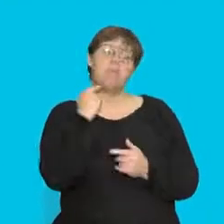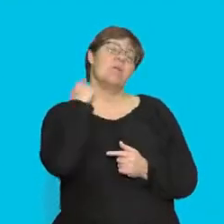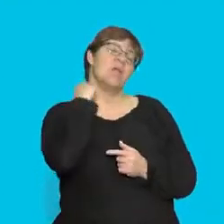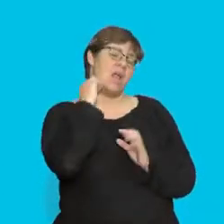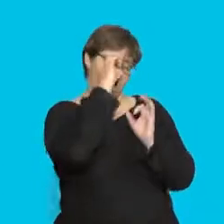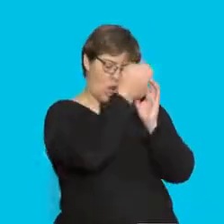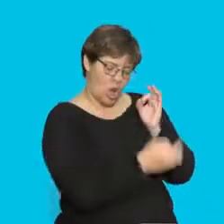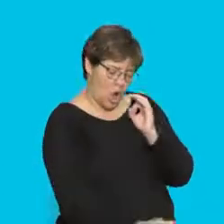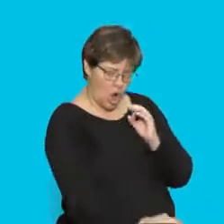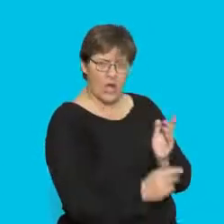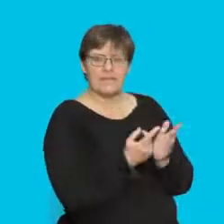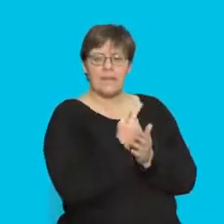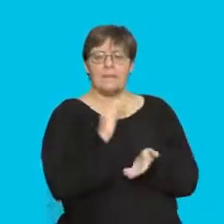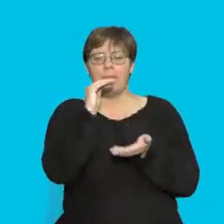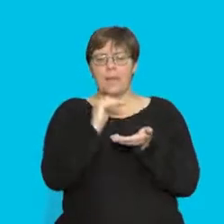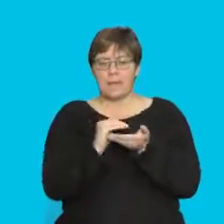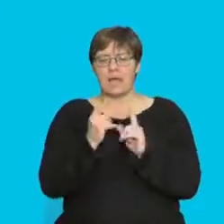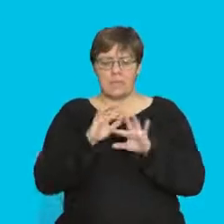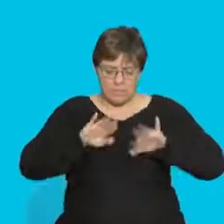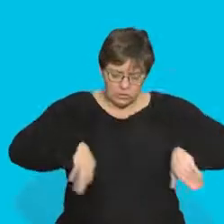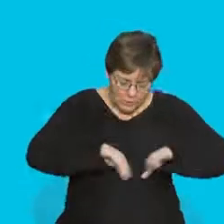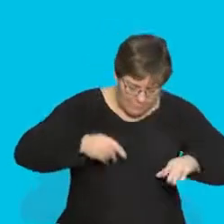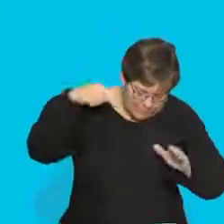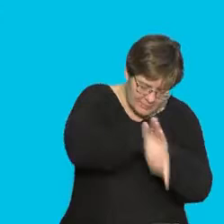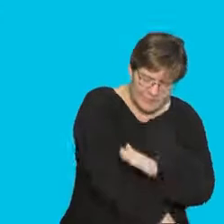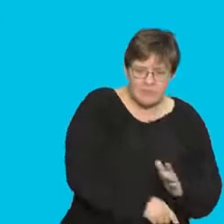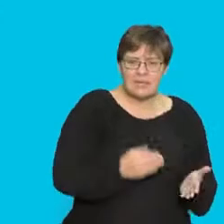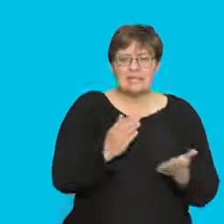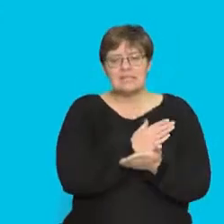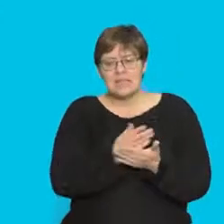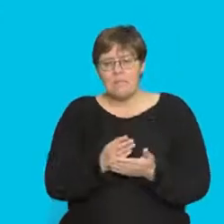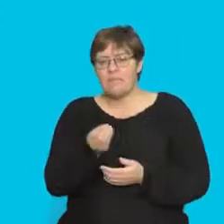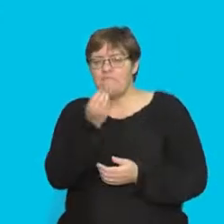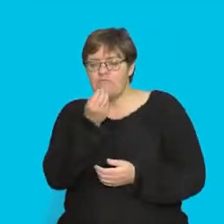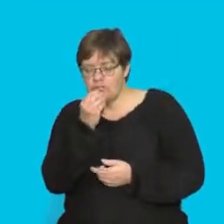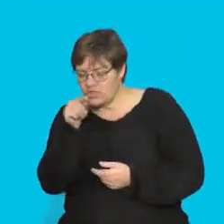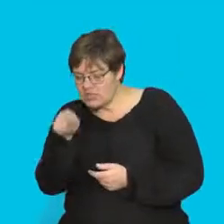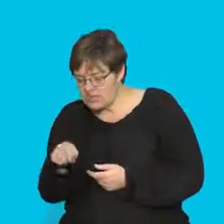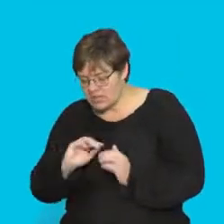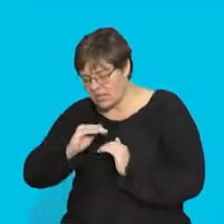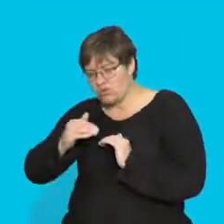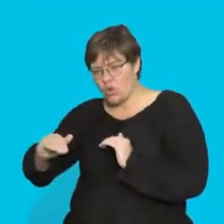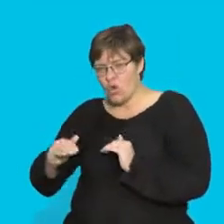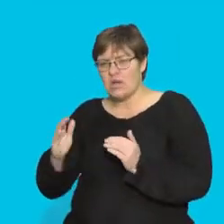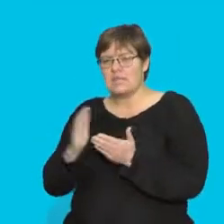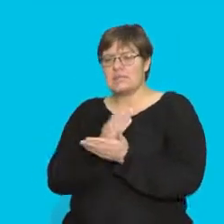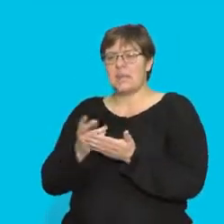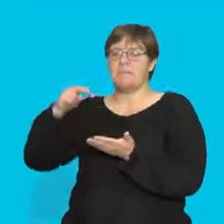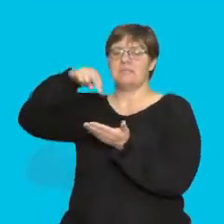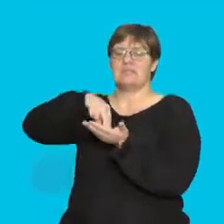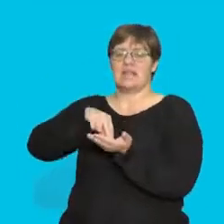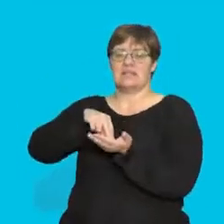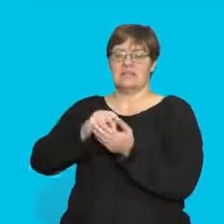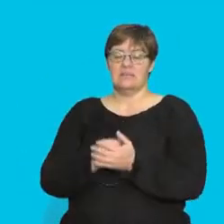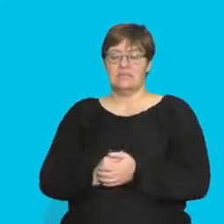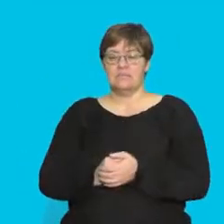some birds have long necks and long legs. Some can dive. Some are going to be feeding on the shore. Some right up here